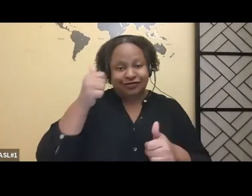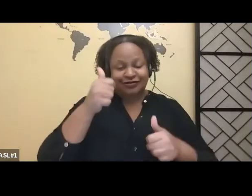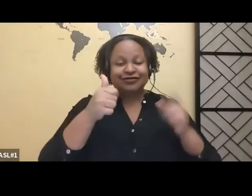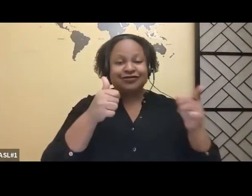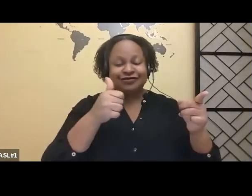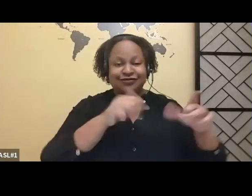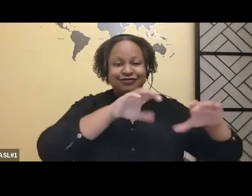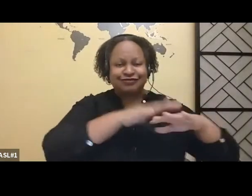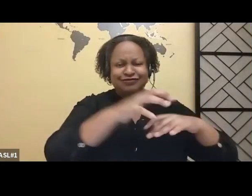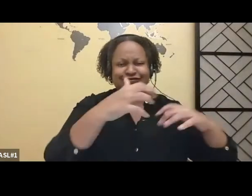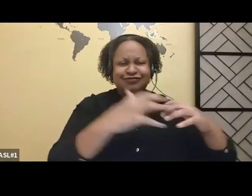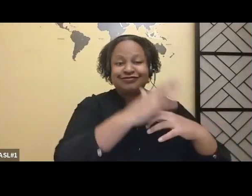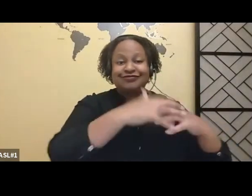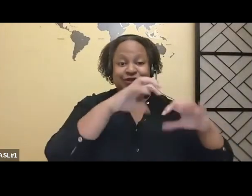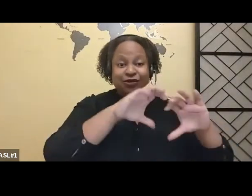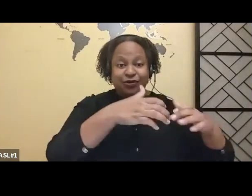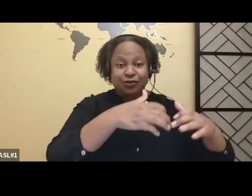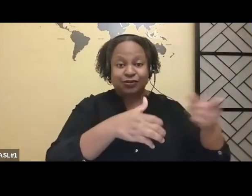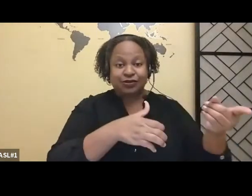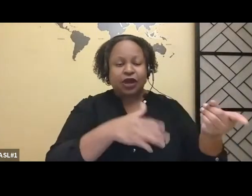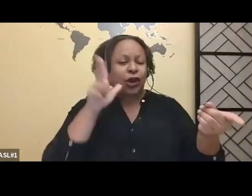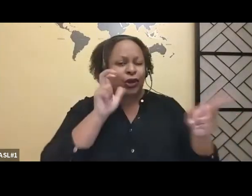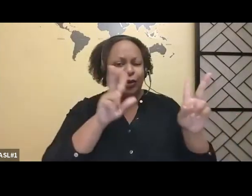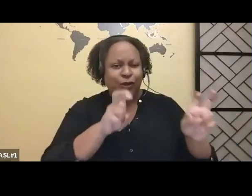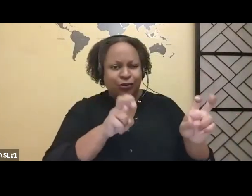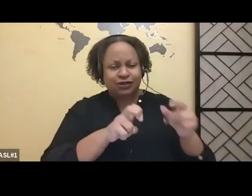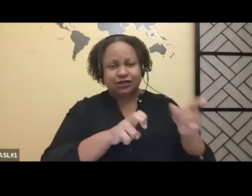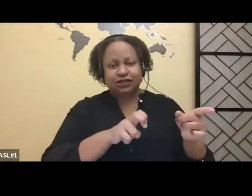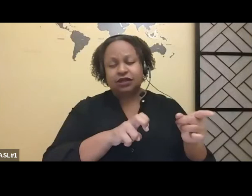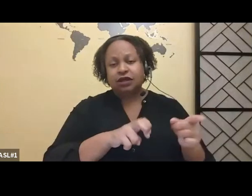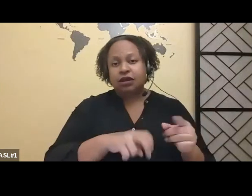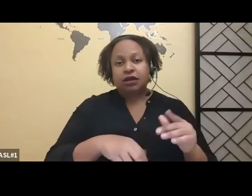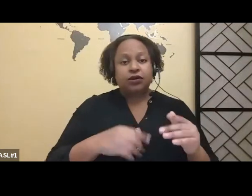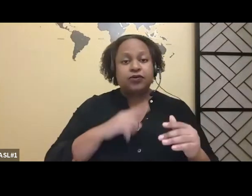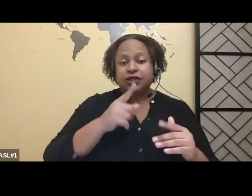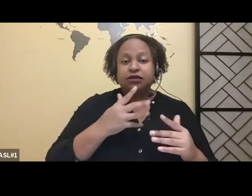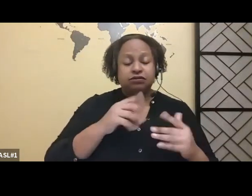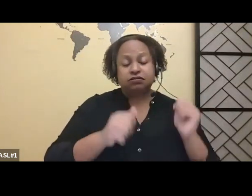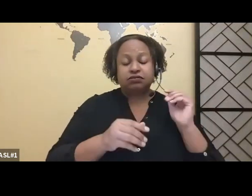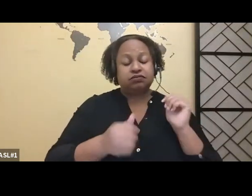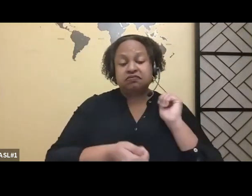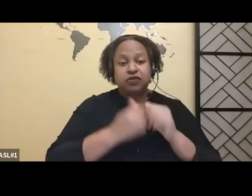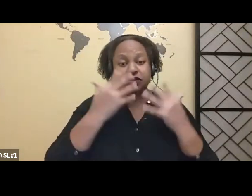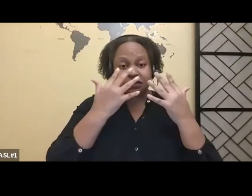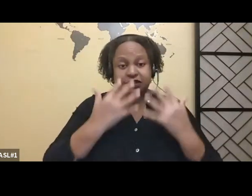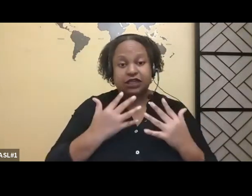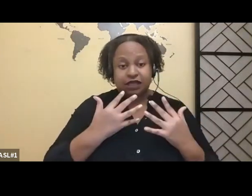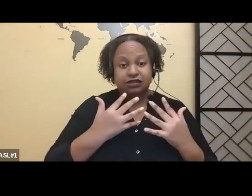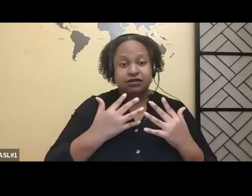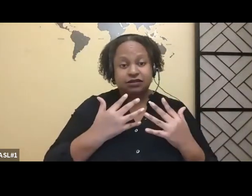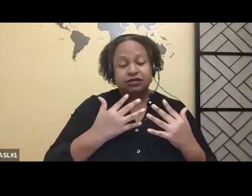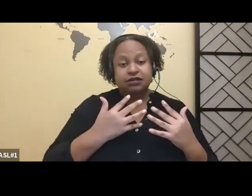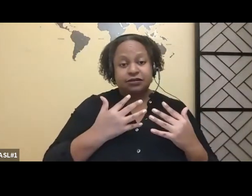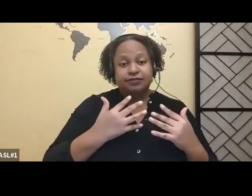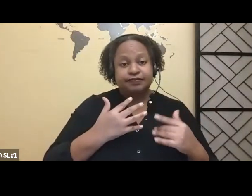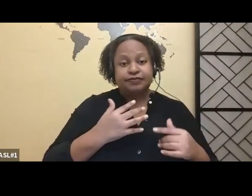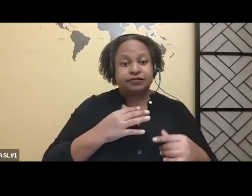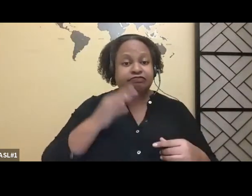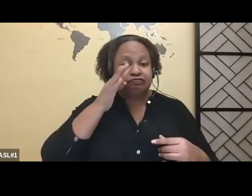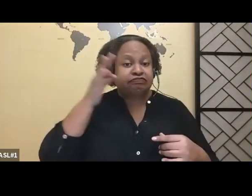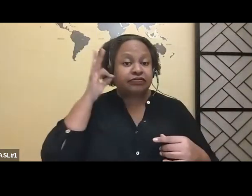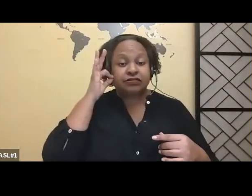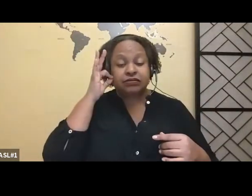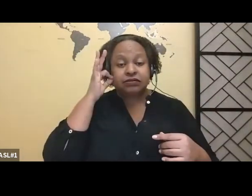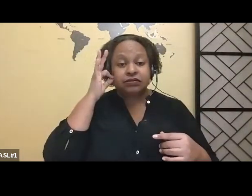he didn't say to me, he said, the only thing sadder than an Indian who isn't free is an Indian who doesn't remember what it's like to be